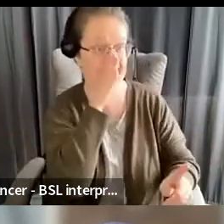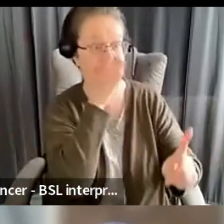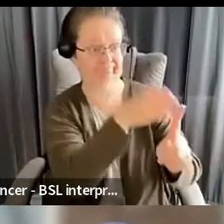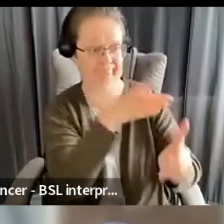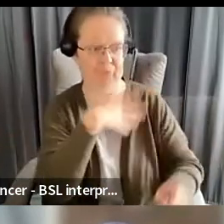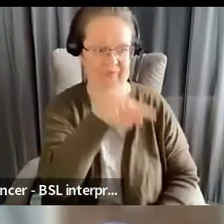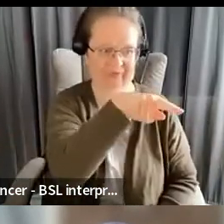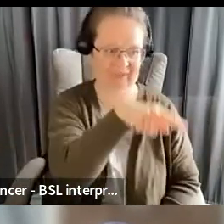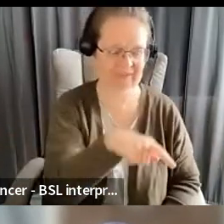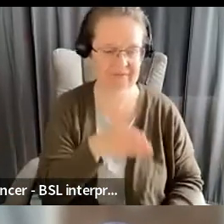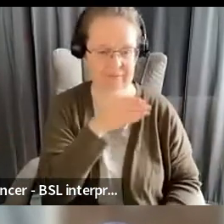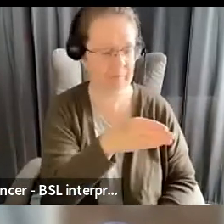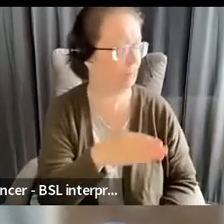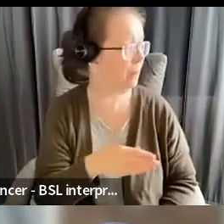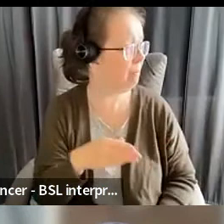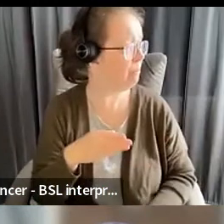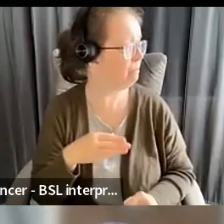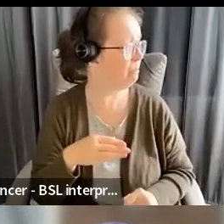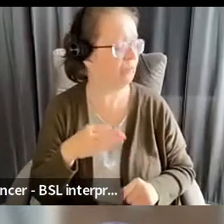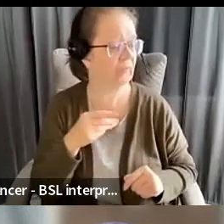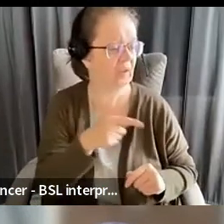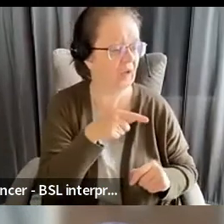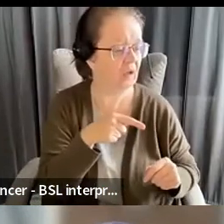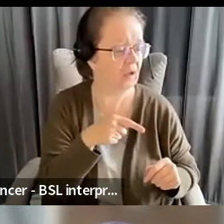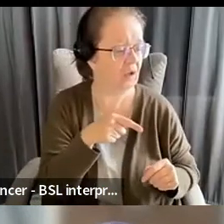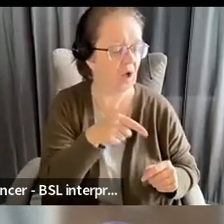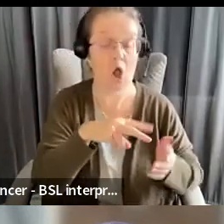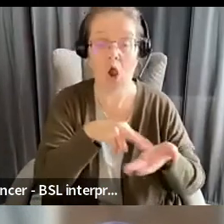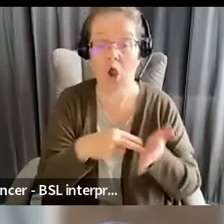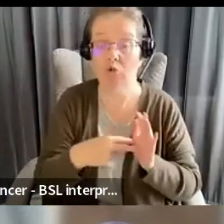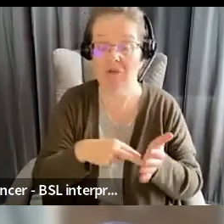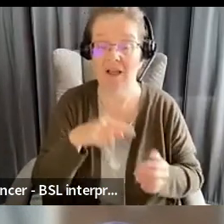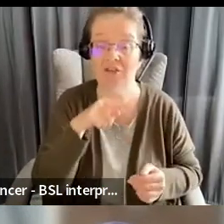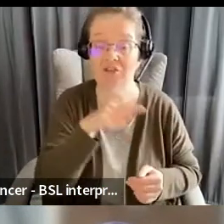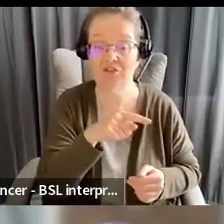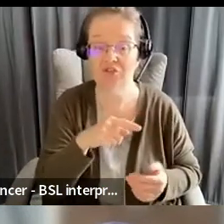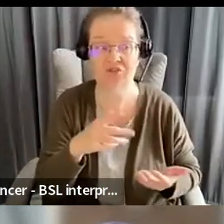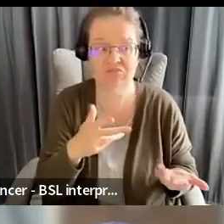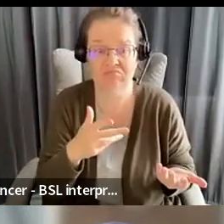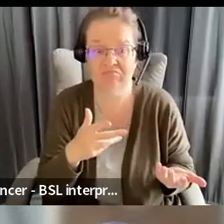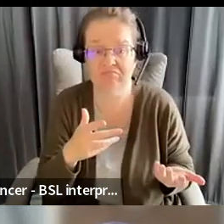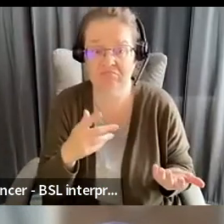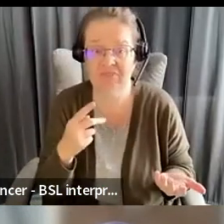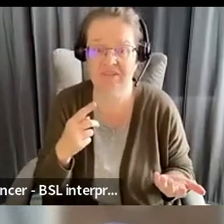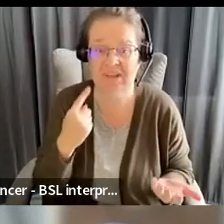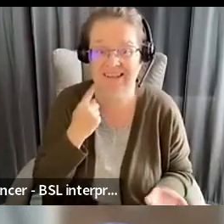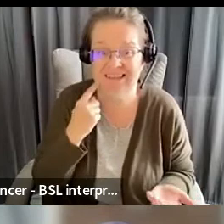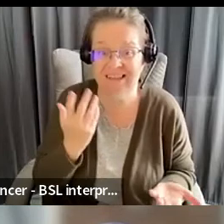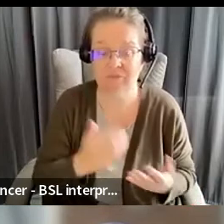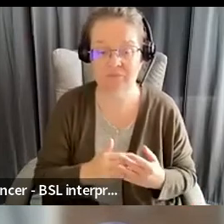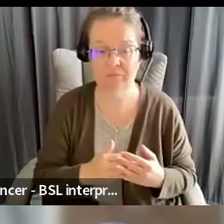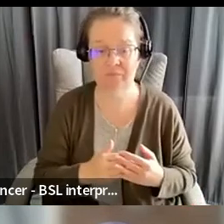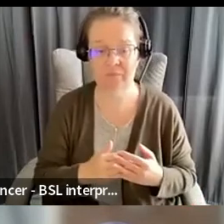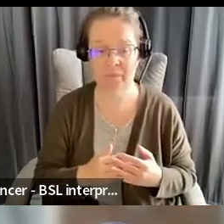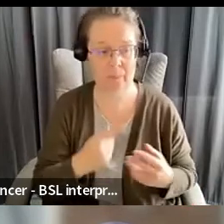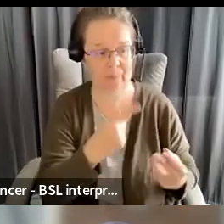in. And arranging that was quite convenient, as in there's a